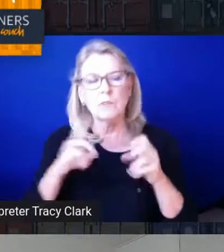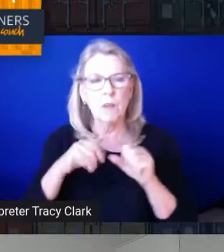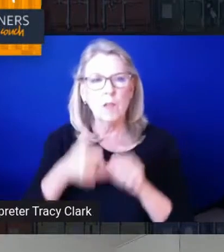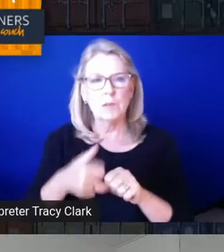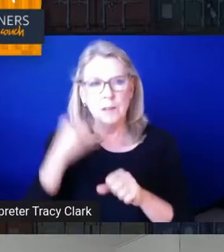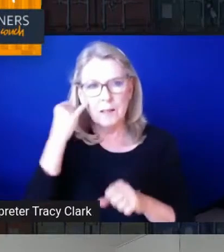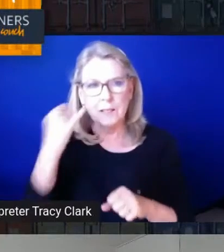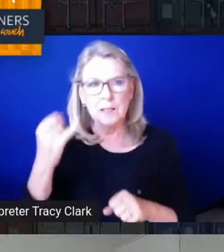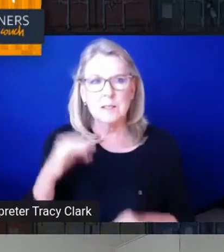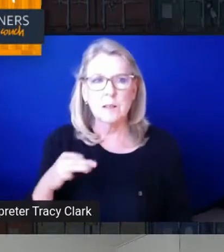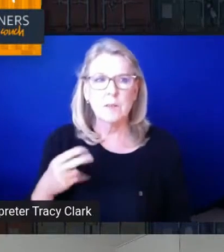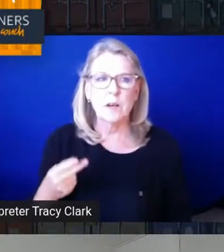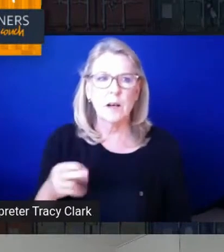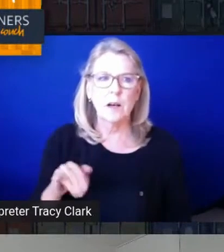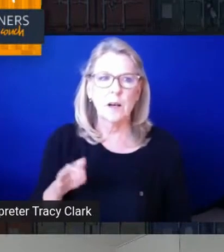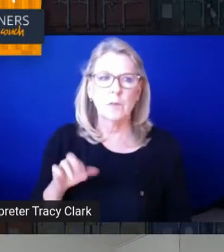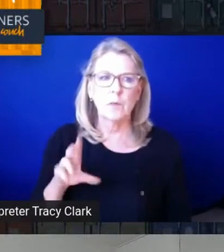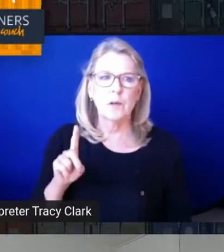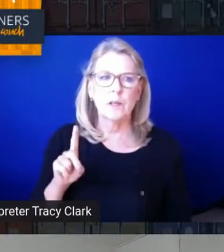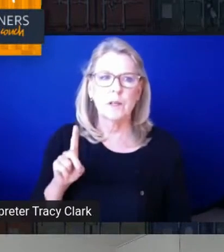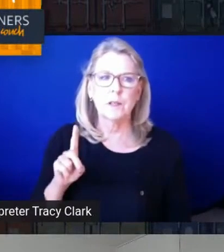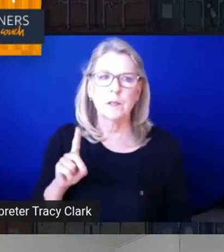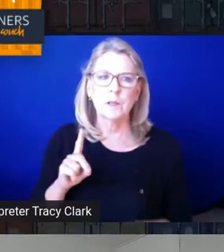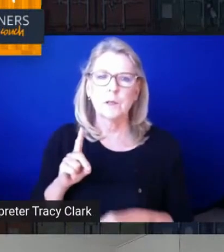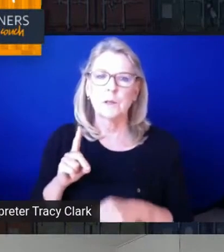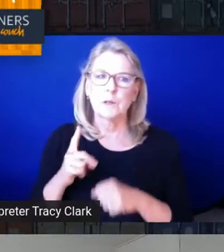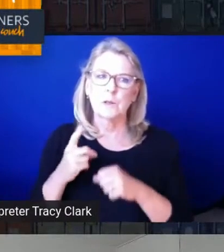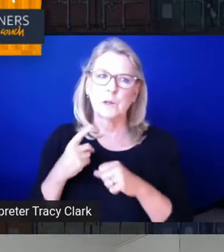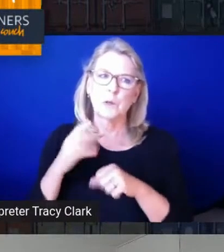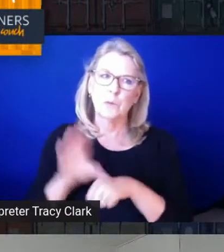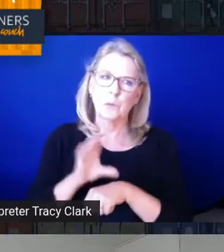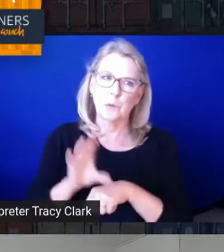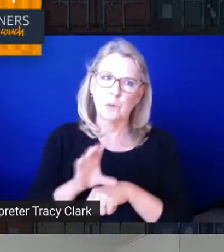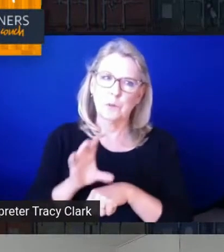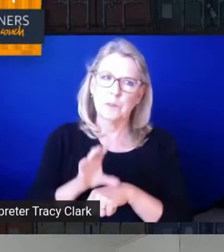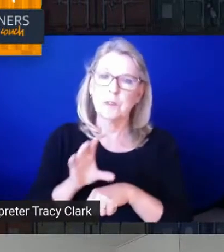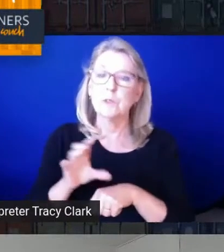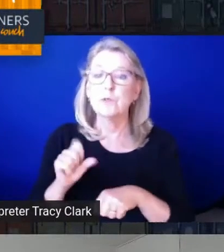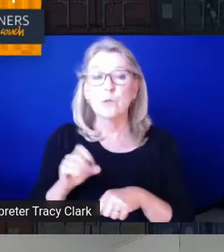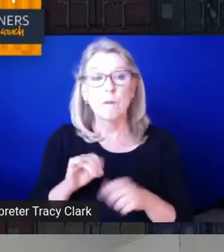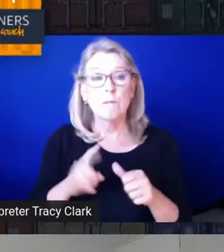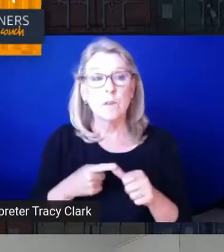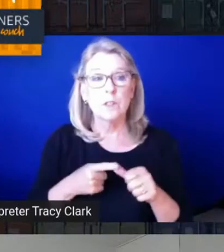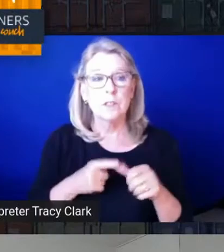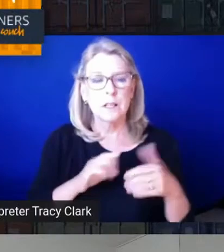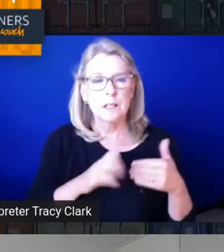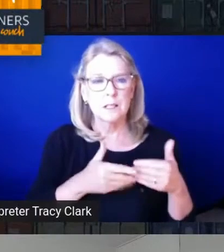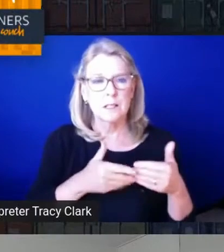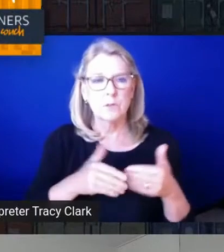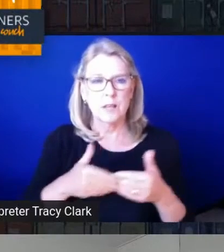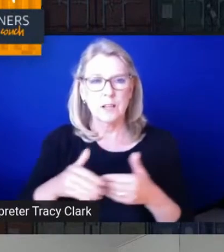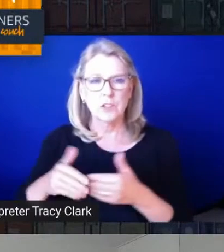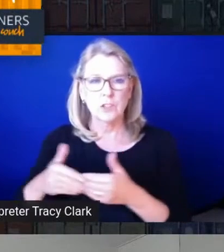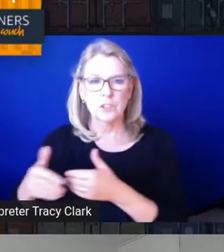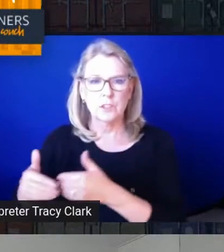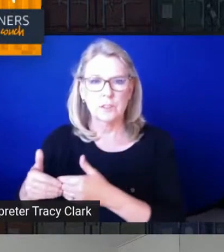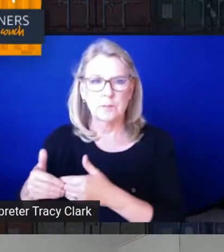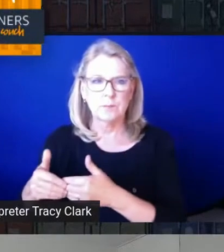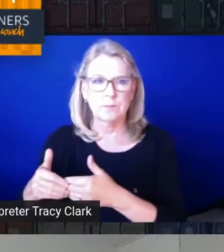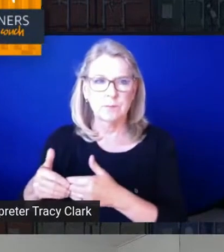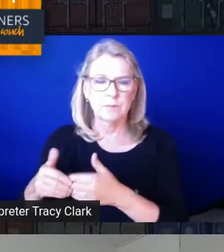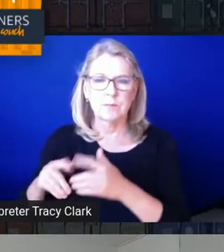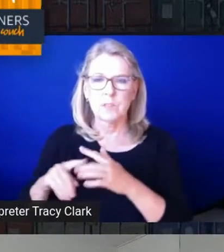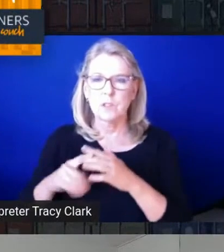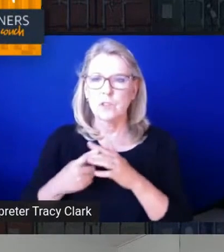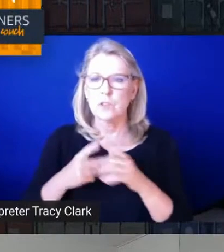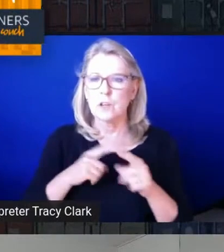us go through some introductions, starting at the top. Duffy,